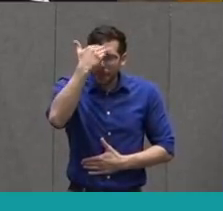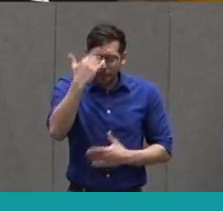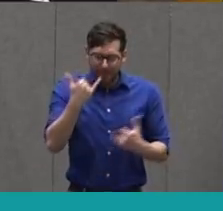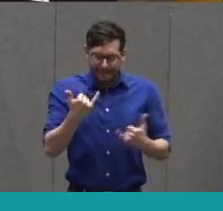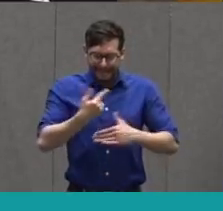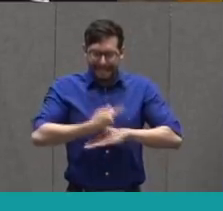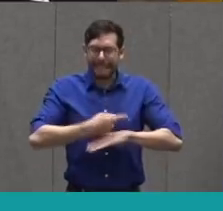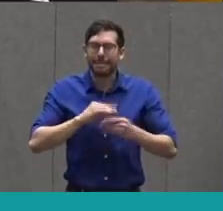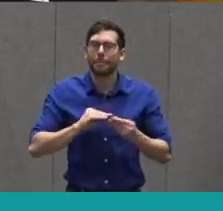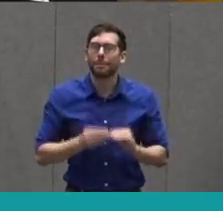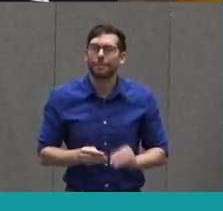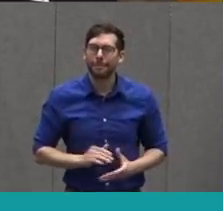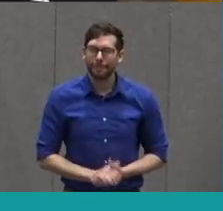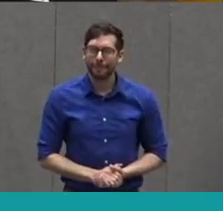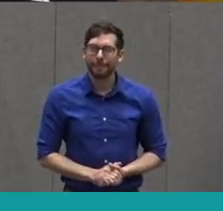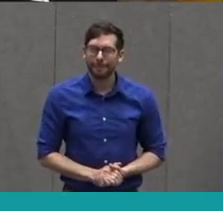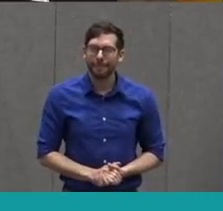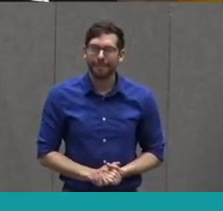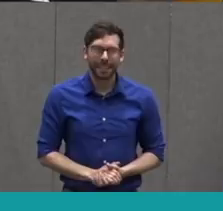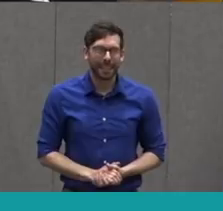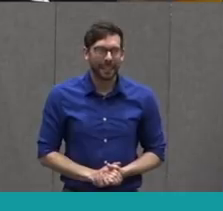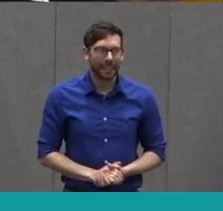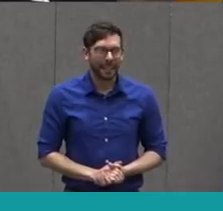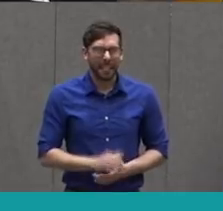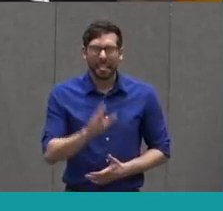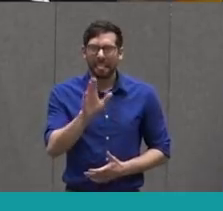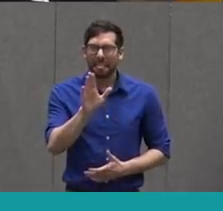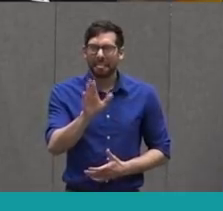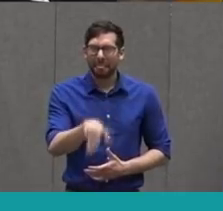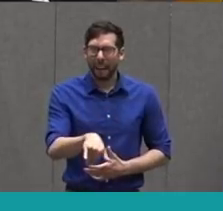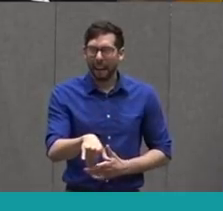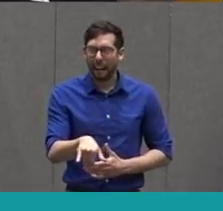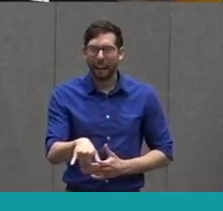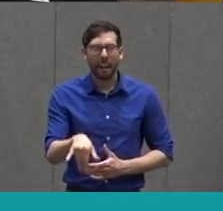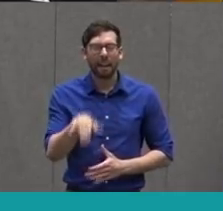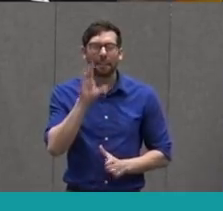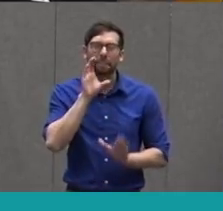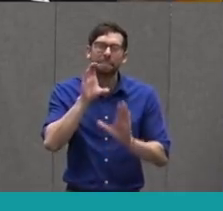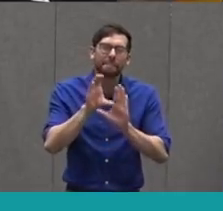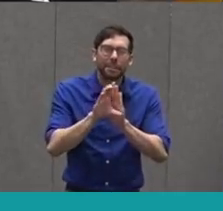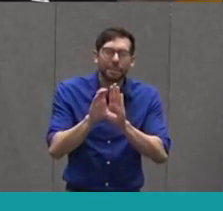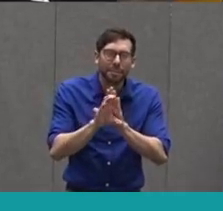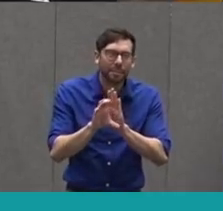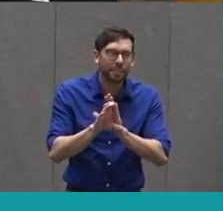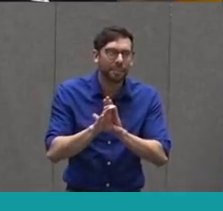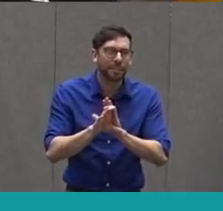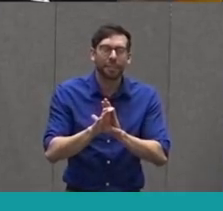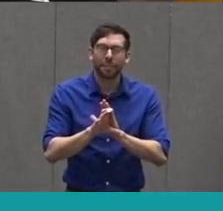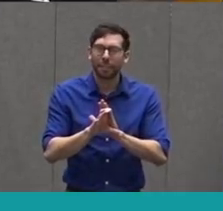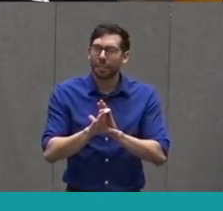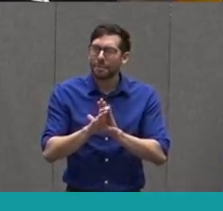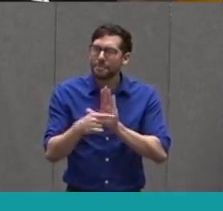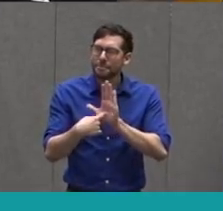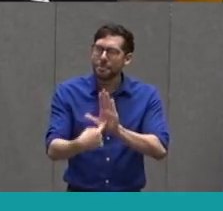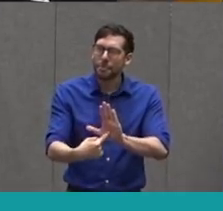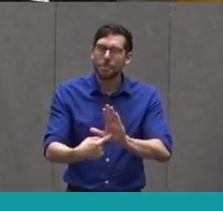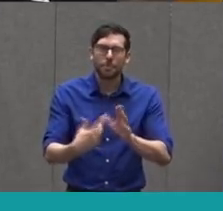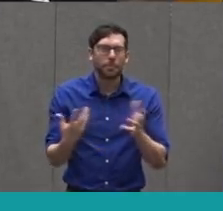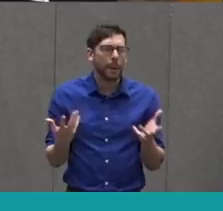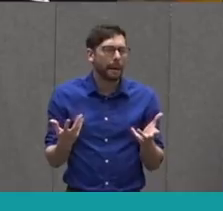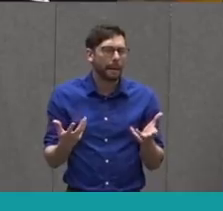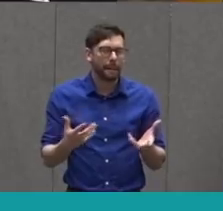about this representation with base 10, I notice there's a couple of things that are